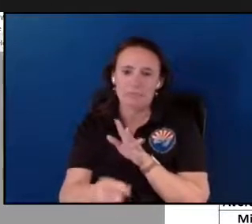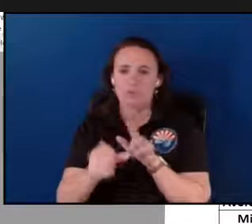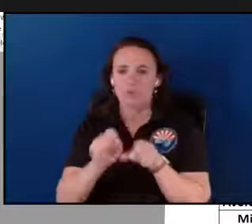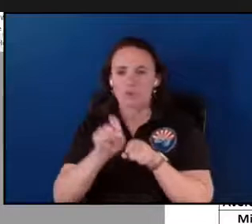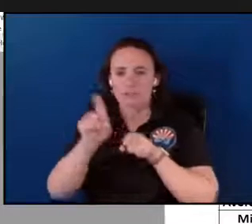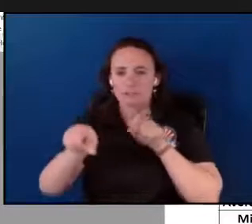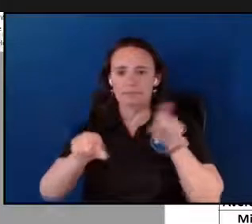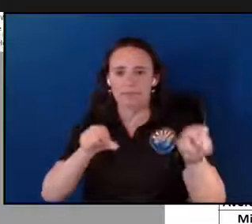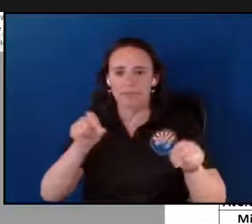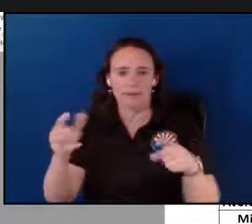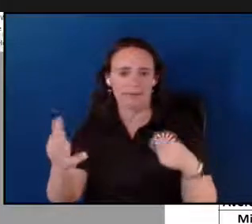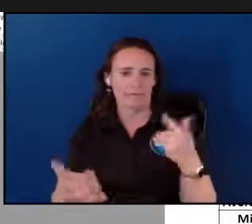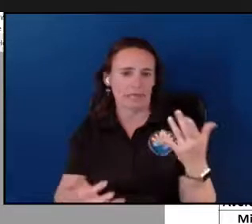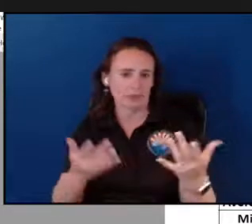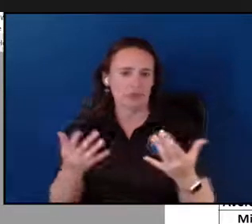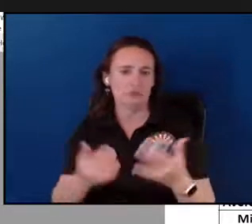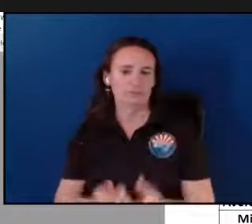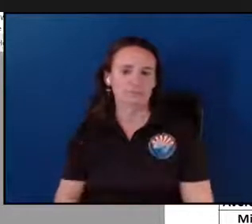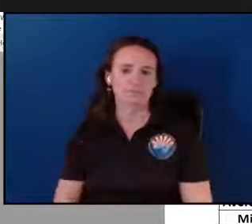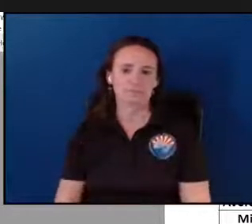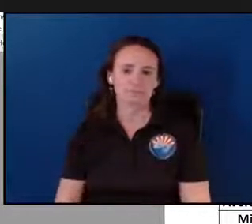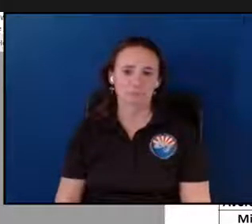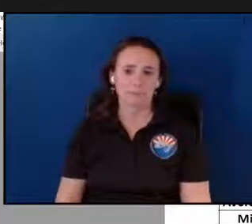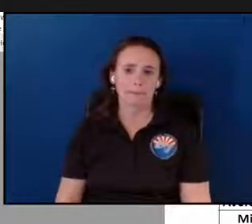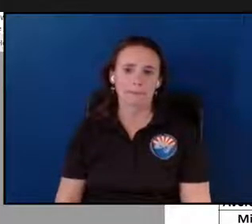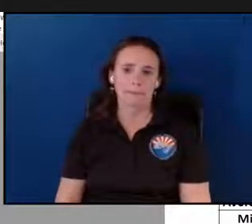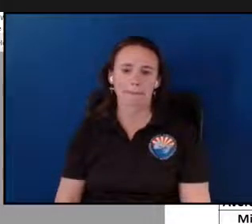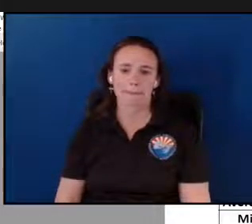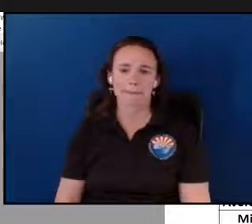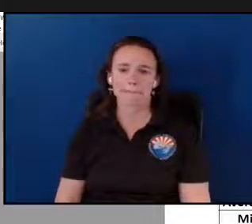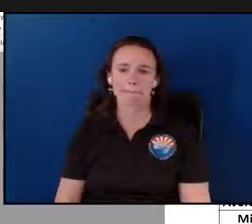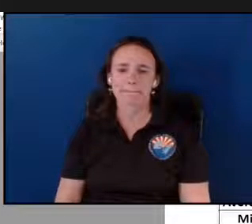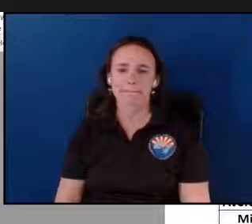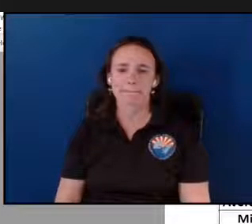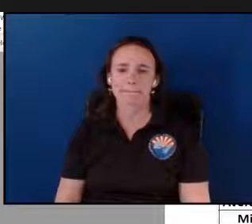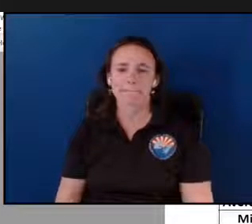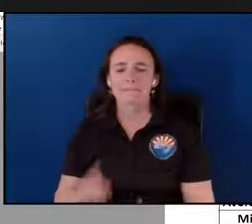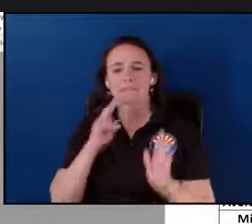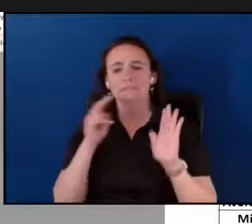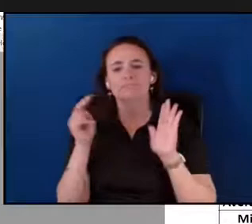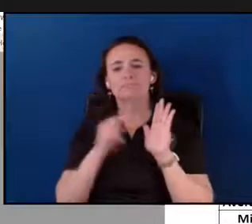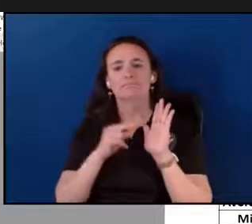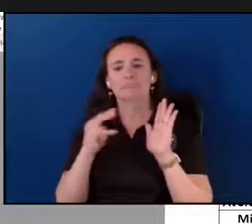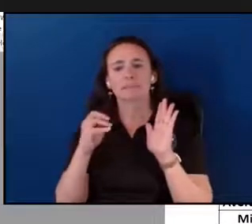the line. Let's go right to the map, and we'll see